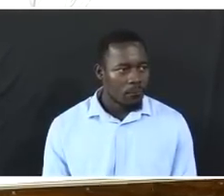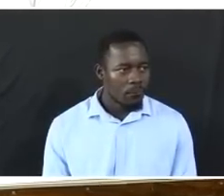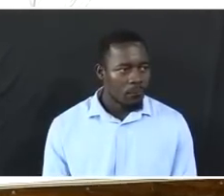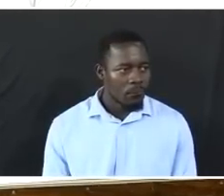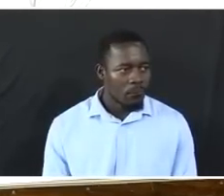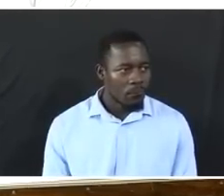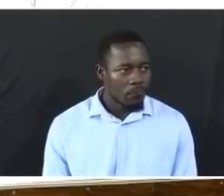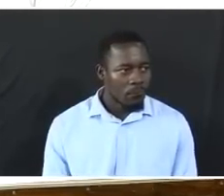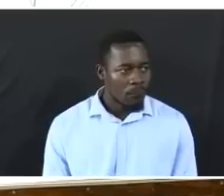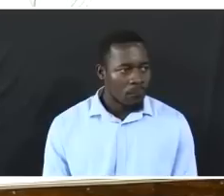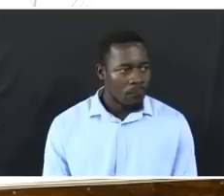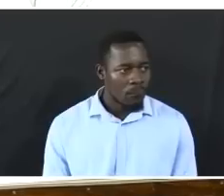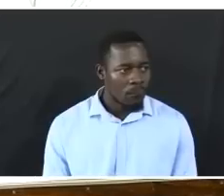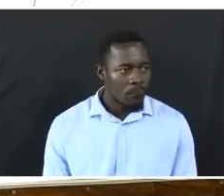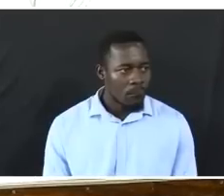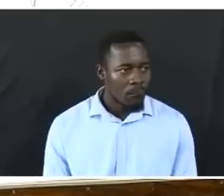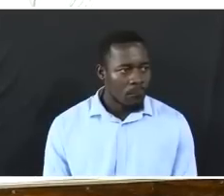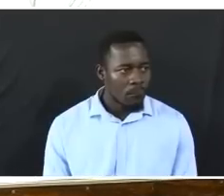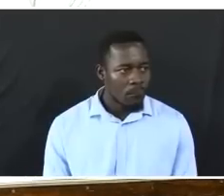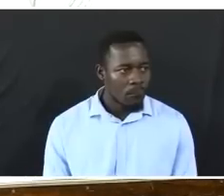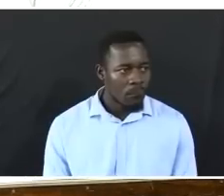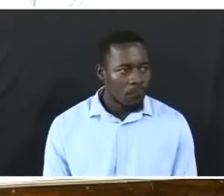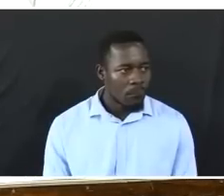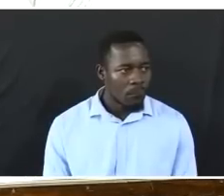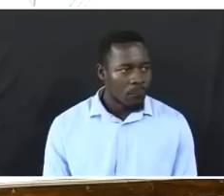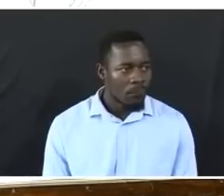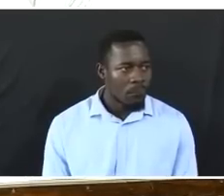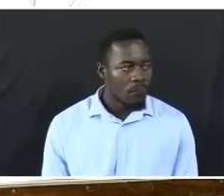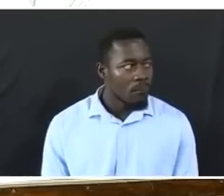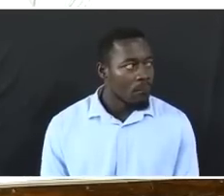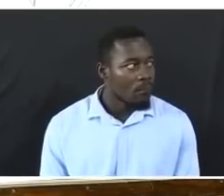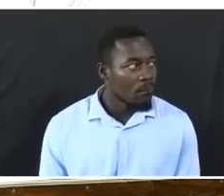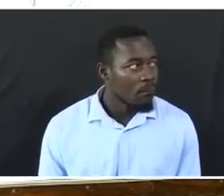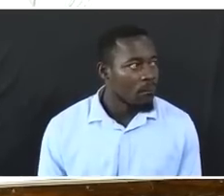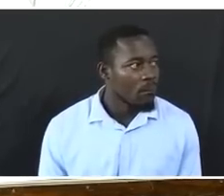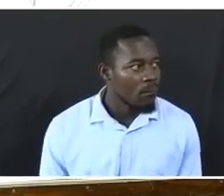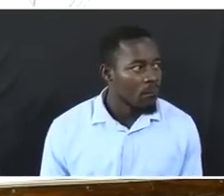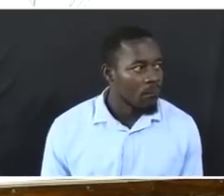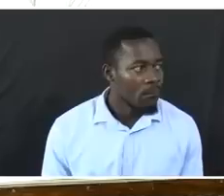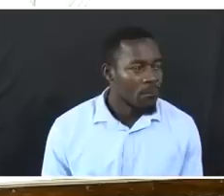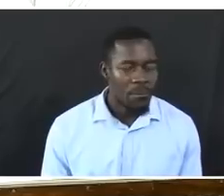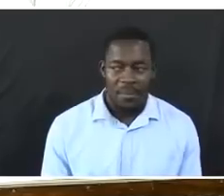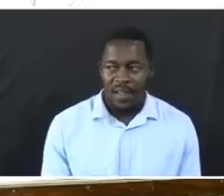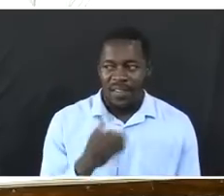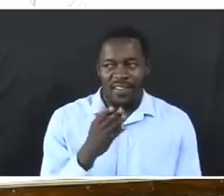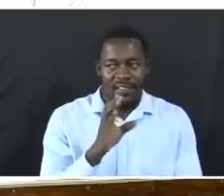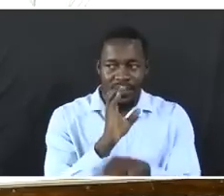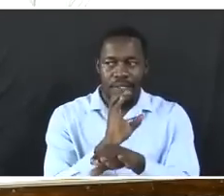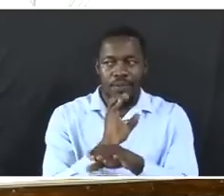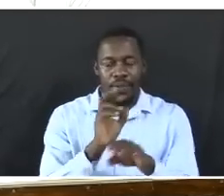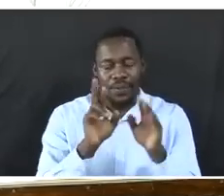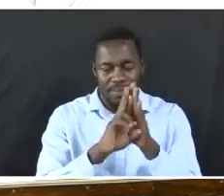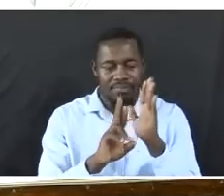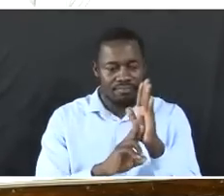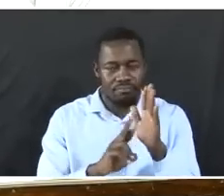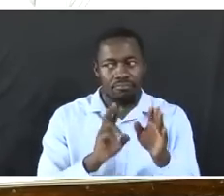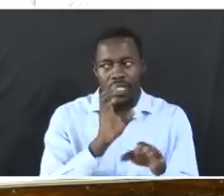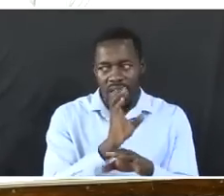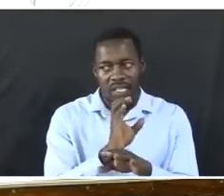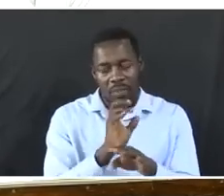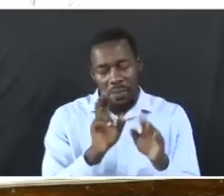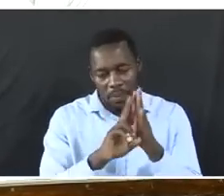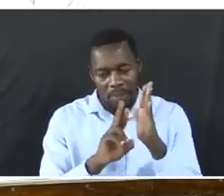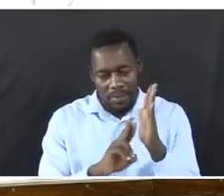Is the church's stand. For me to speak contrary, I would be at